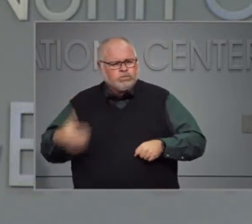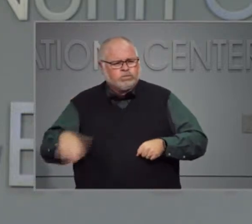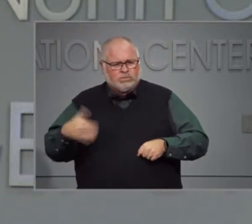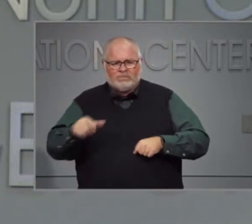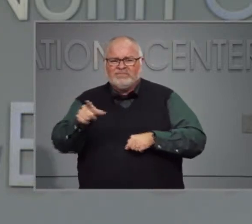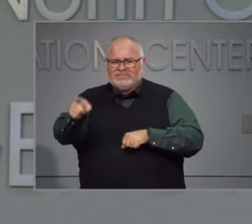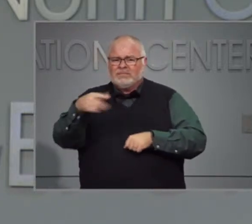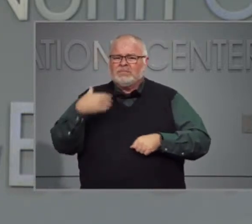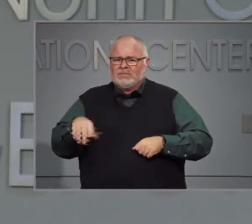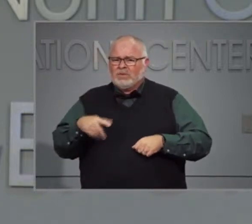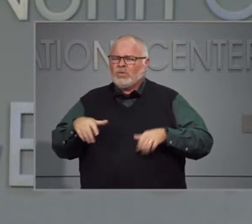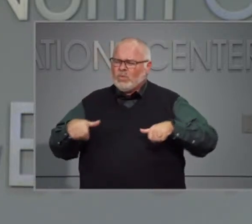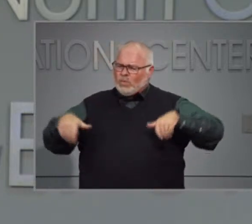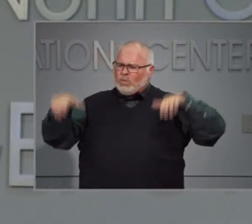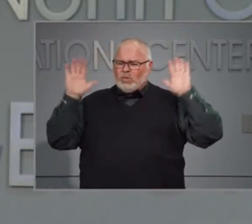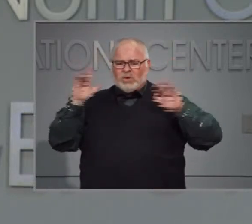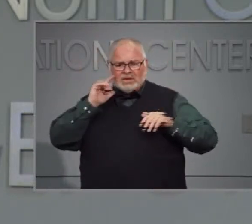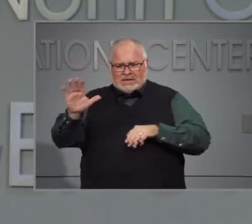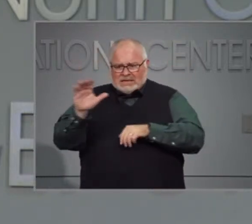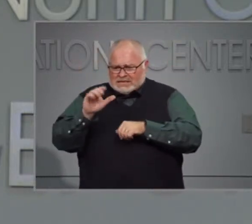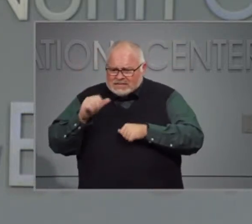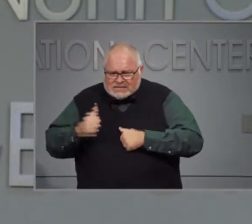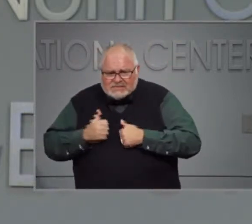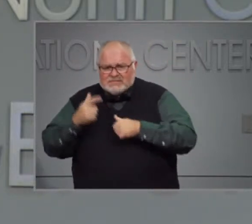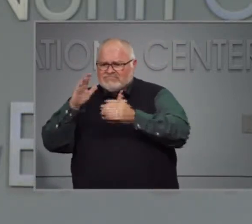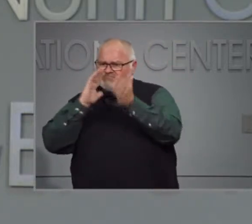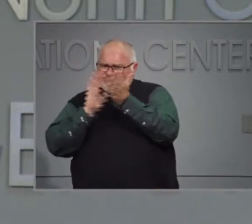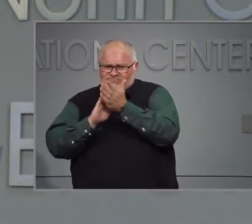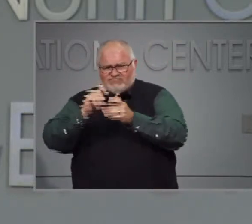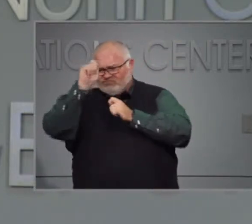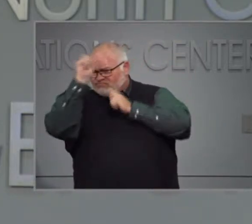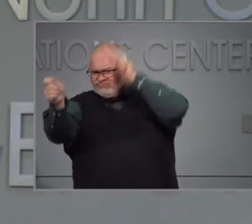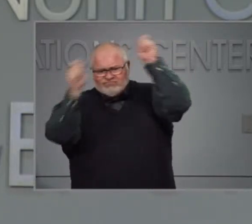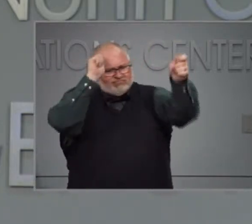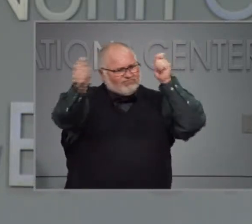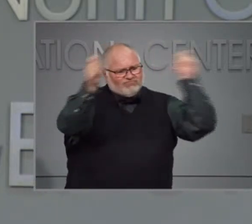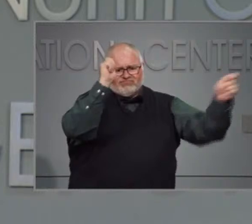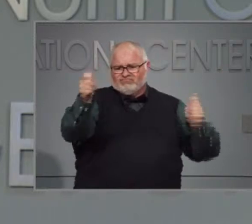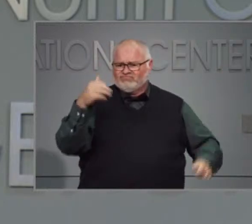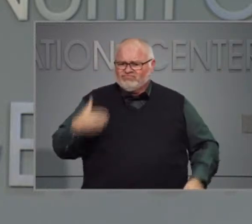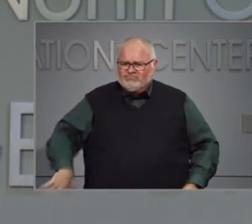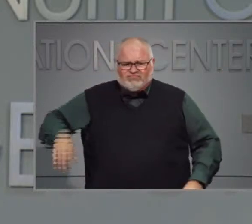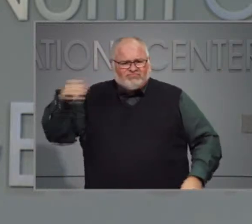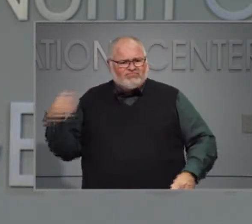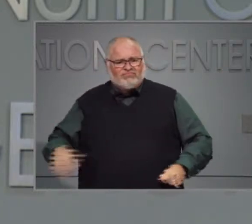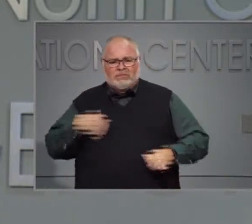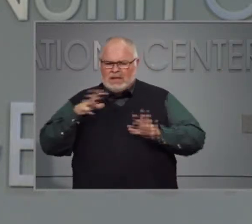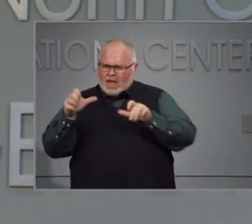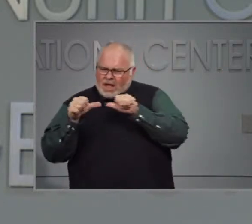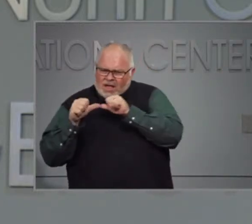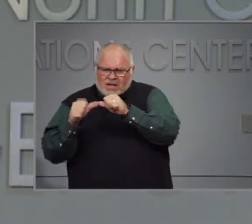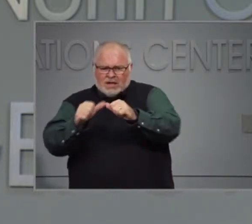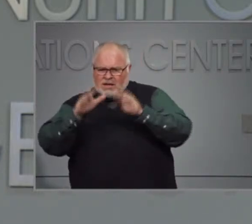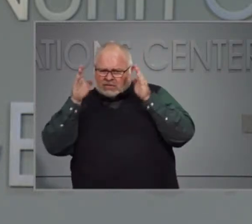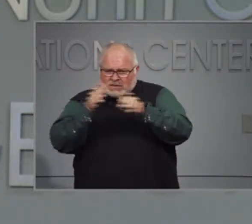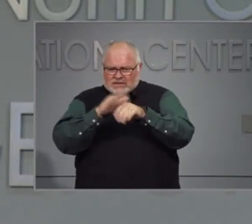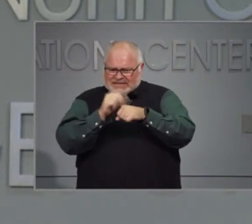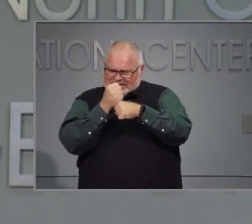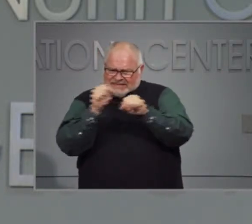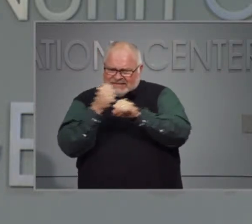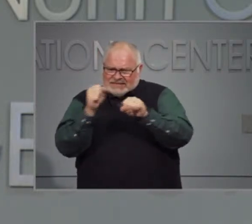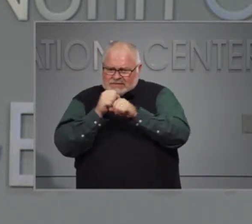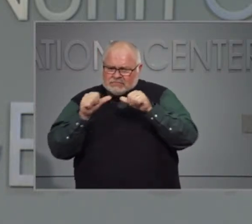sacrifices, and they should be applauded for their selfless service. We will continue to focus on safety at these facilities to